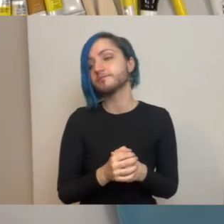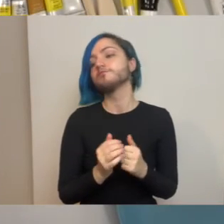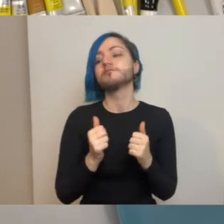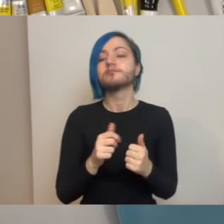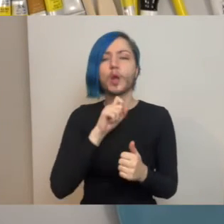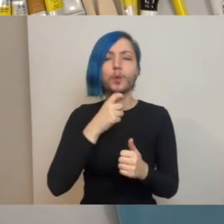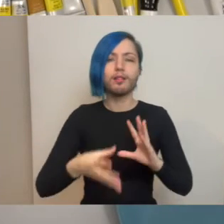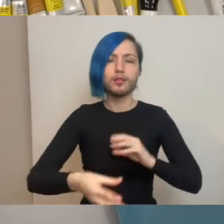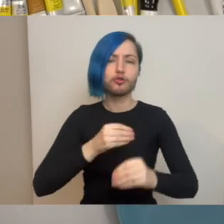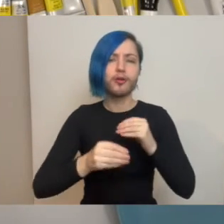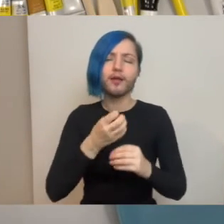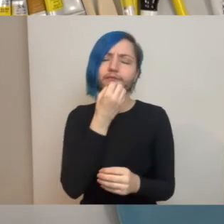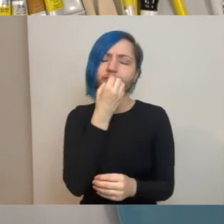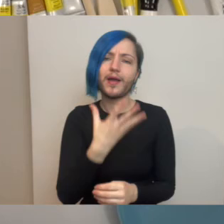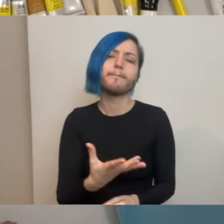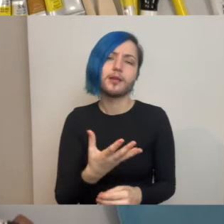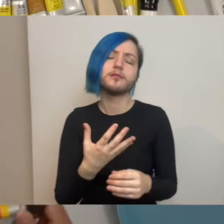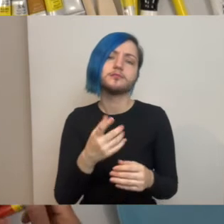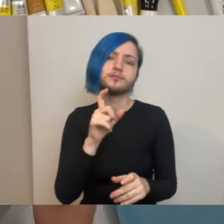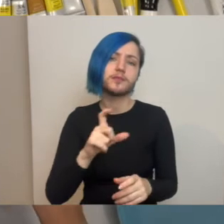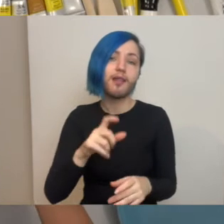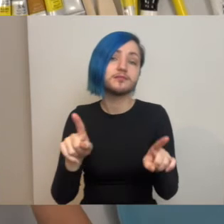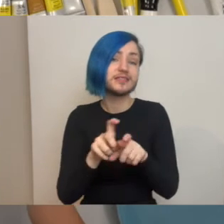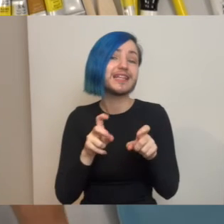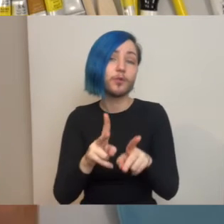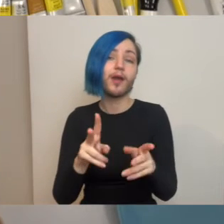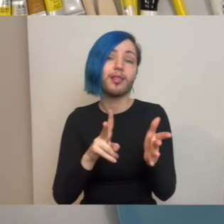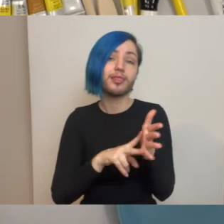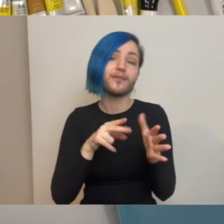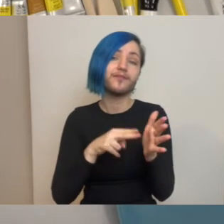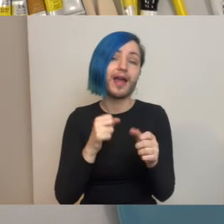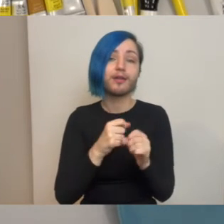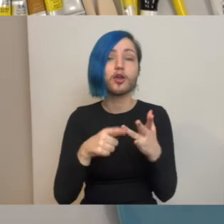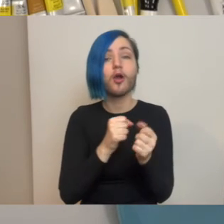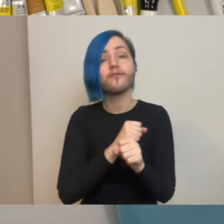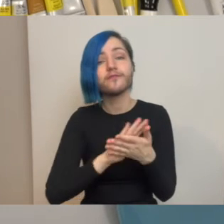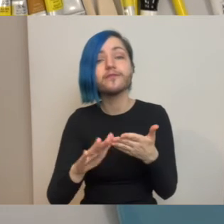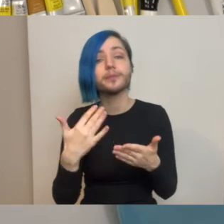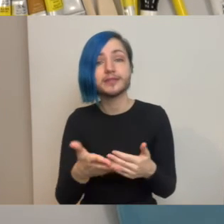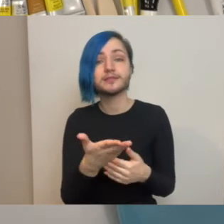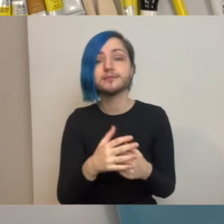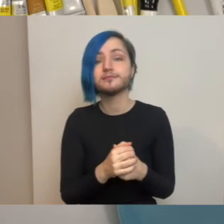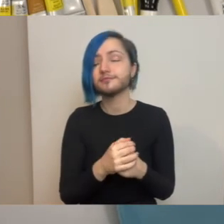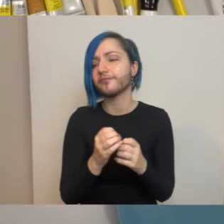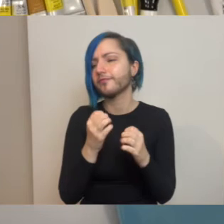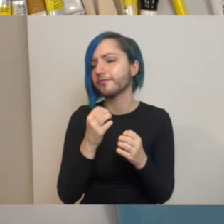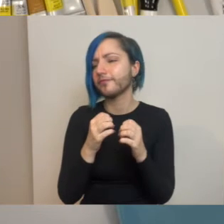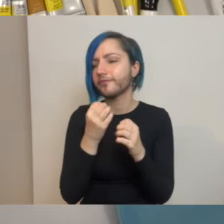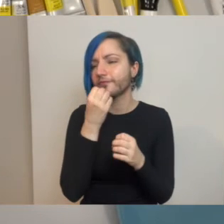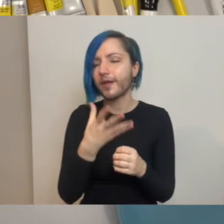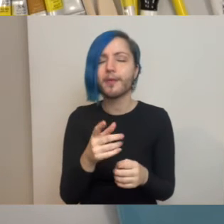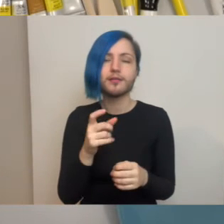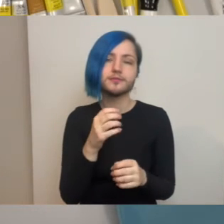some fabulous colours in the way that Van Gogh made fabulous colours. Sorry, I've got to just get a